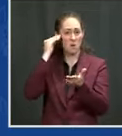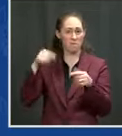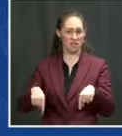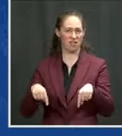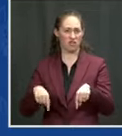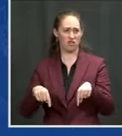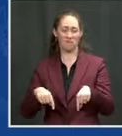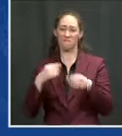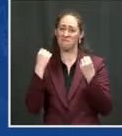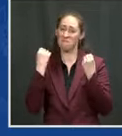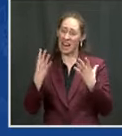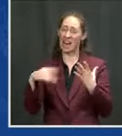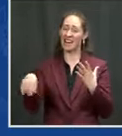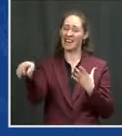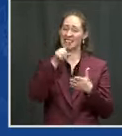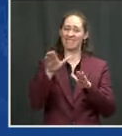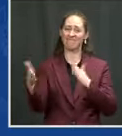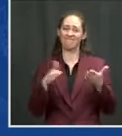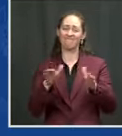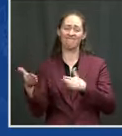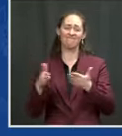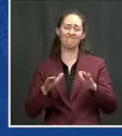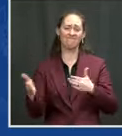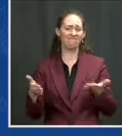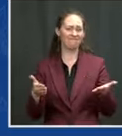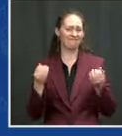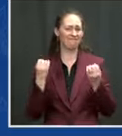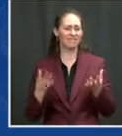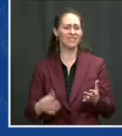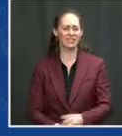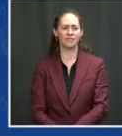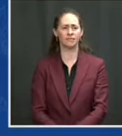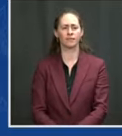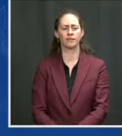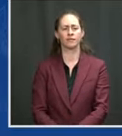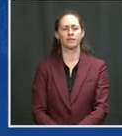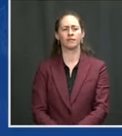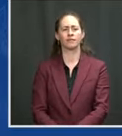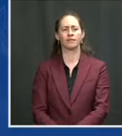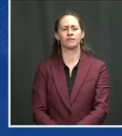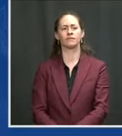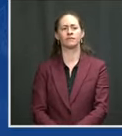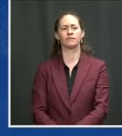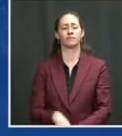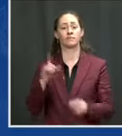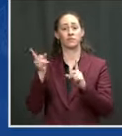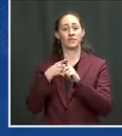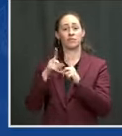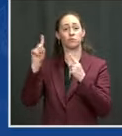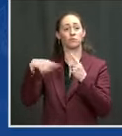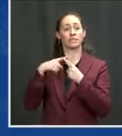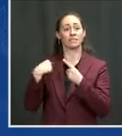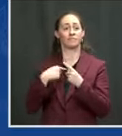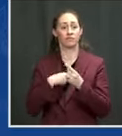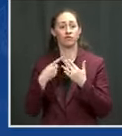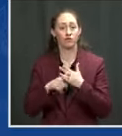literally, was to start focusing on those nursing homes and assisted living. Once we made the,